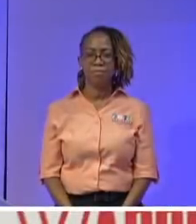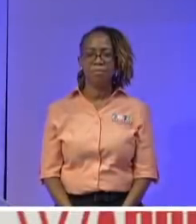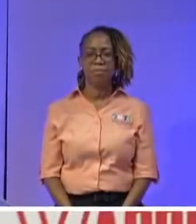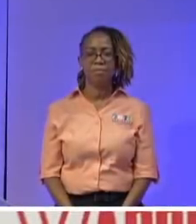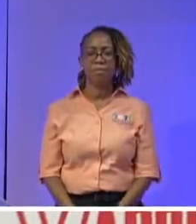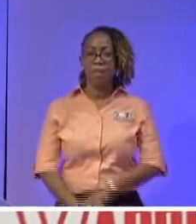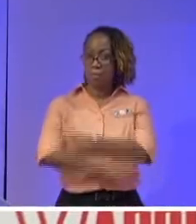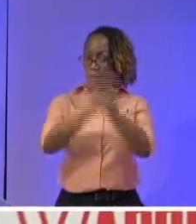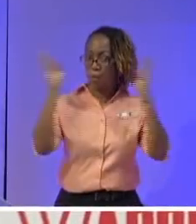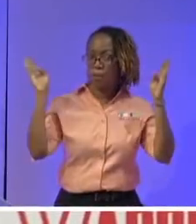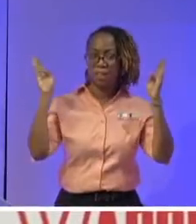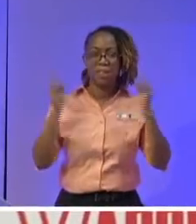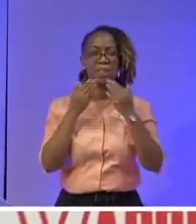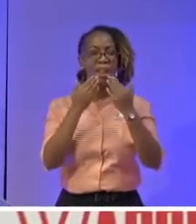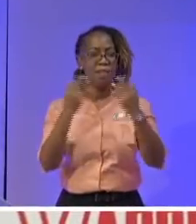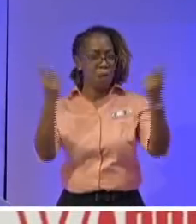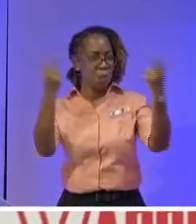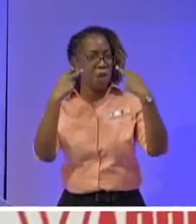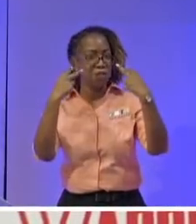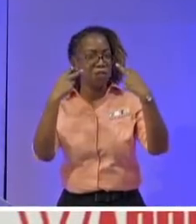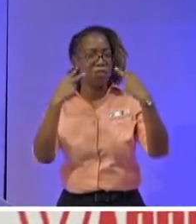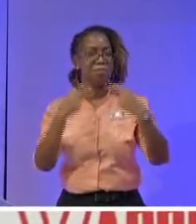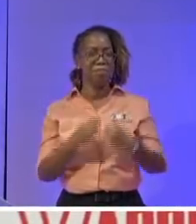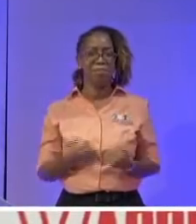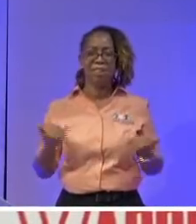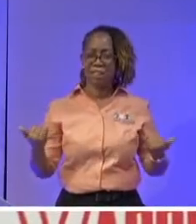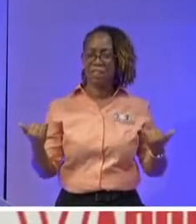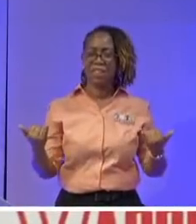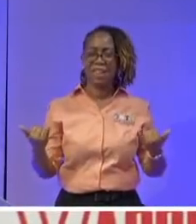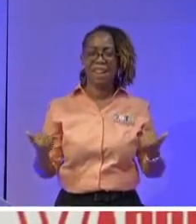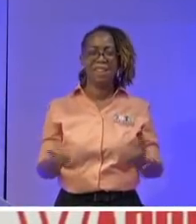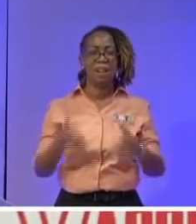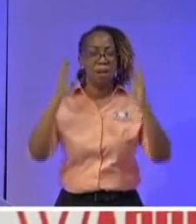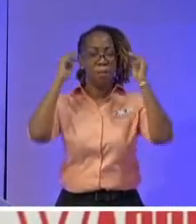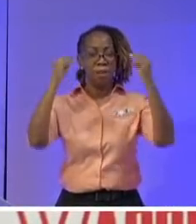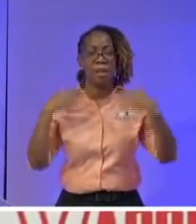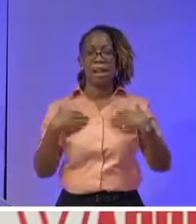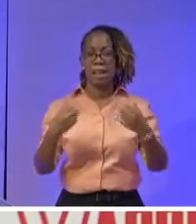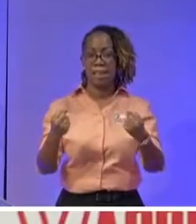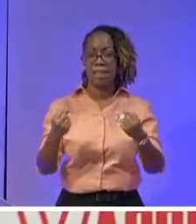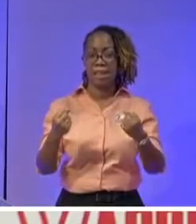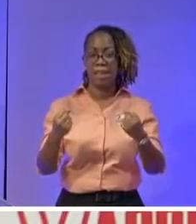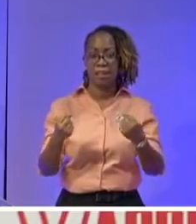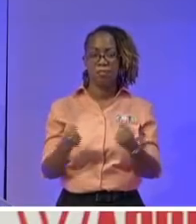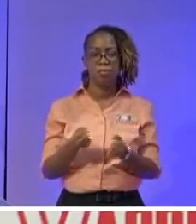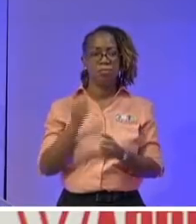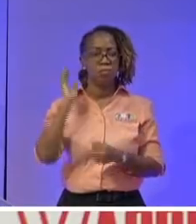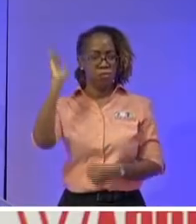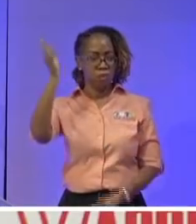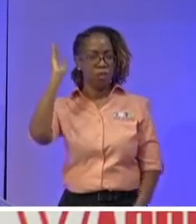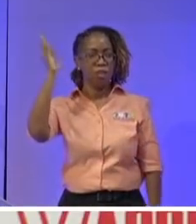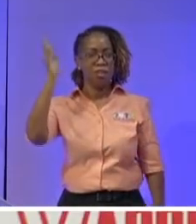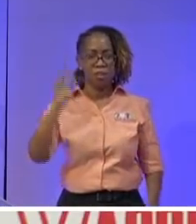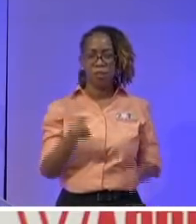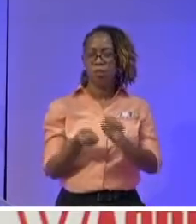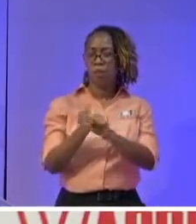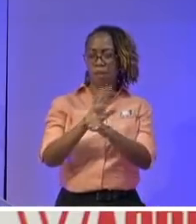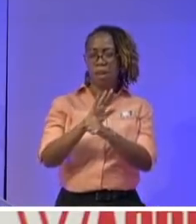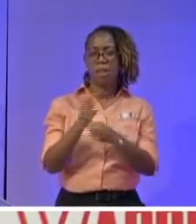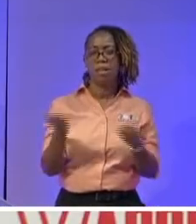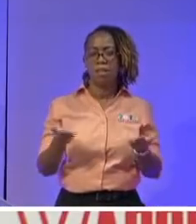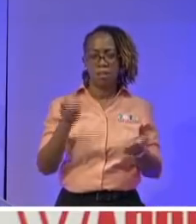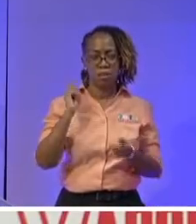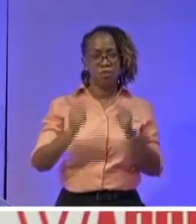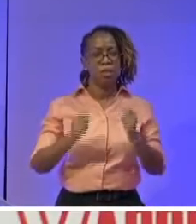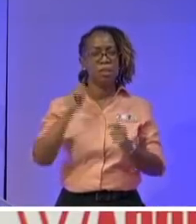morning, and thank you for joining us for the Ministry of Health virtual media conference on the national COVID-19 response for